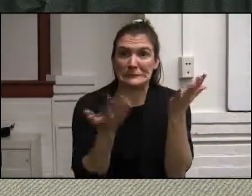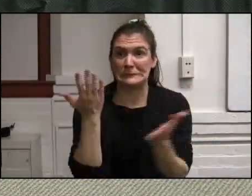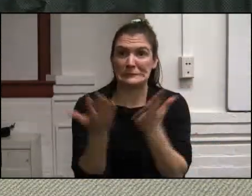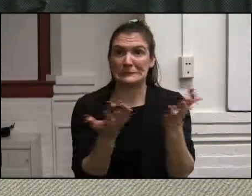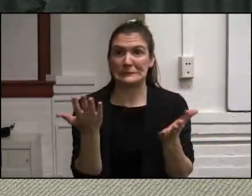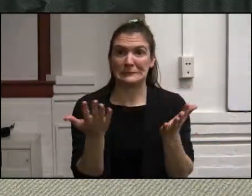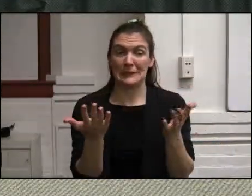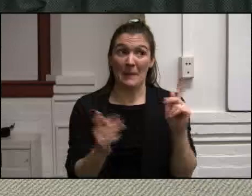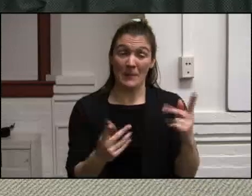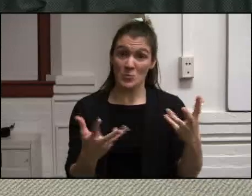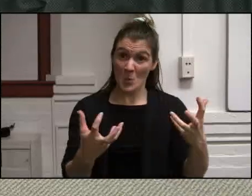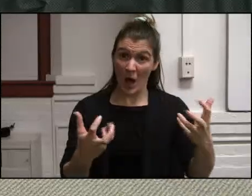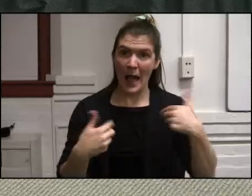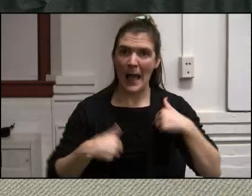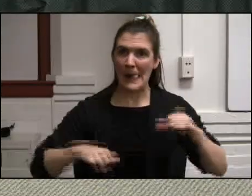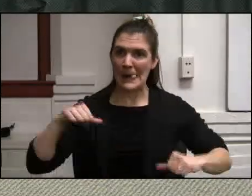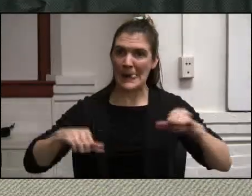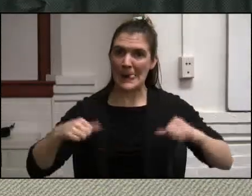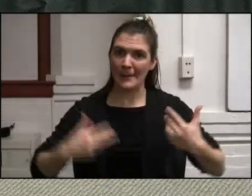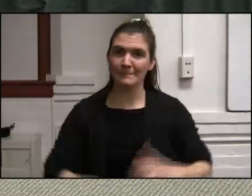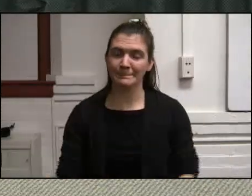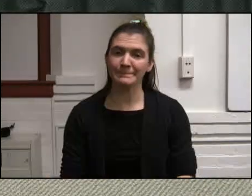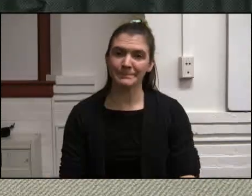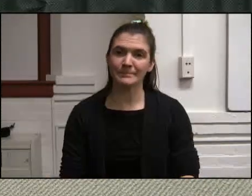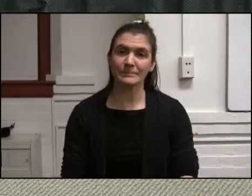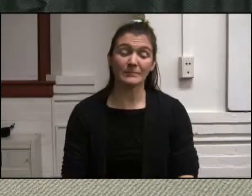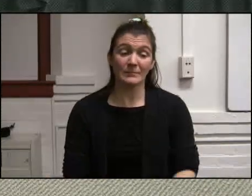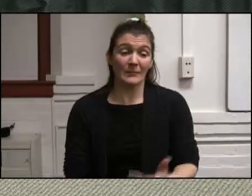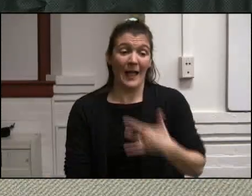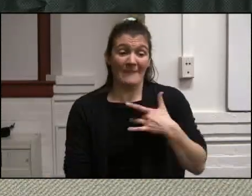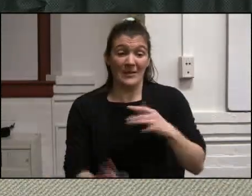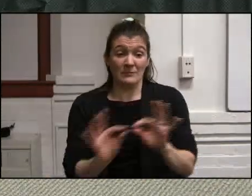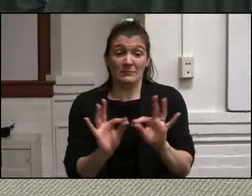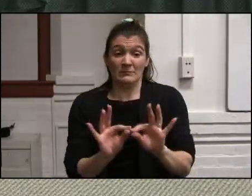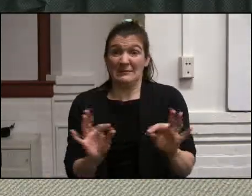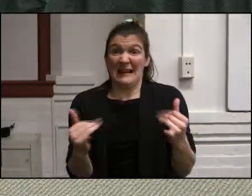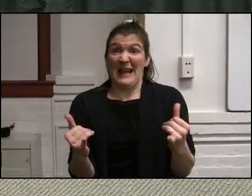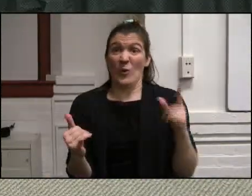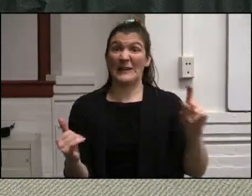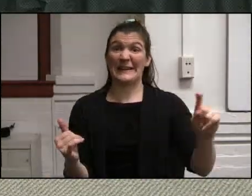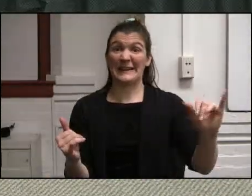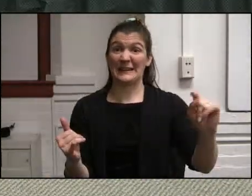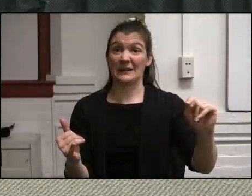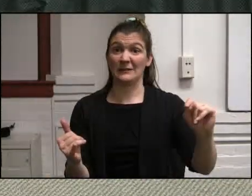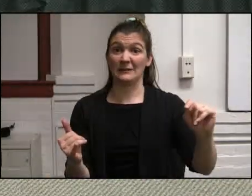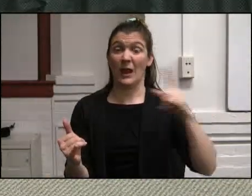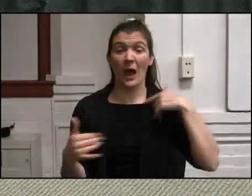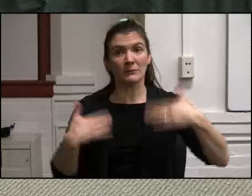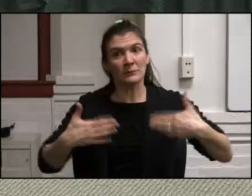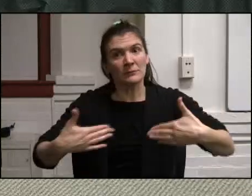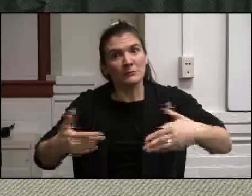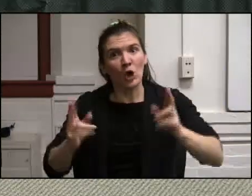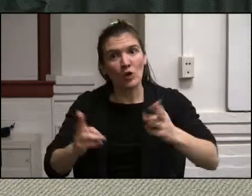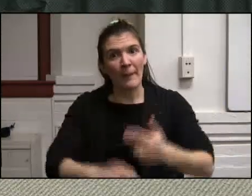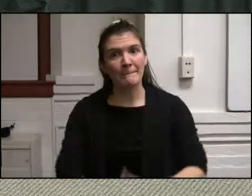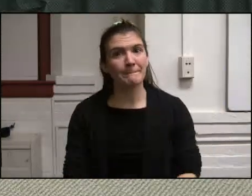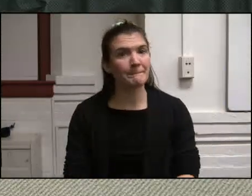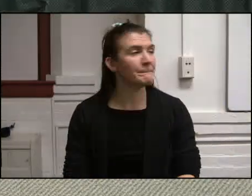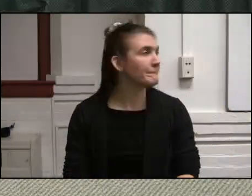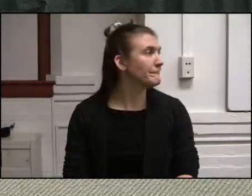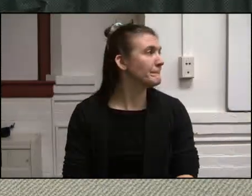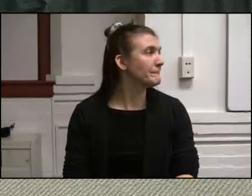how vigorously we should proceed in this direction. I think it's really urgent, and that's the reason that I'm anxious to get things moving. I have a